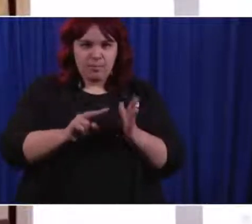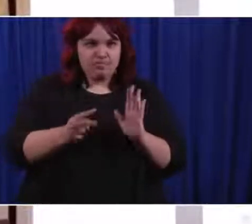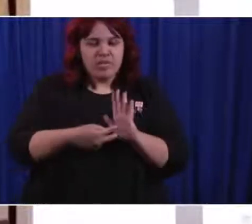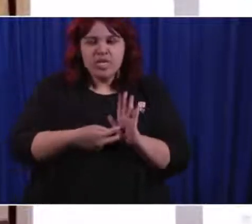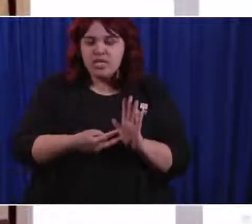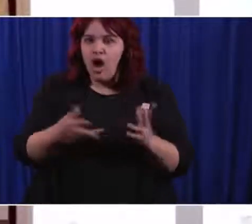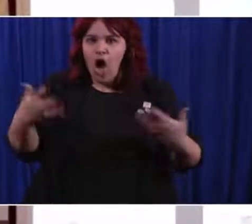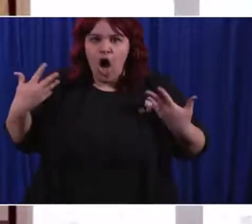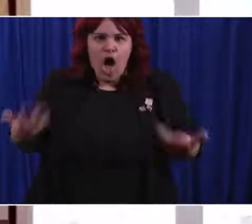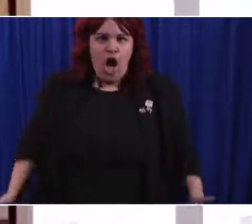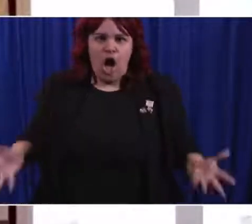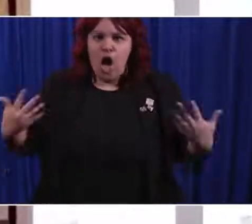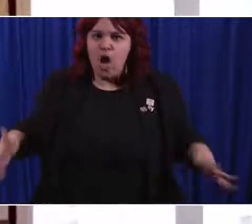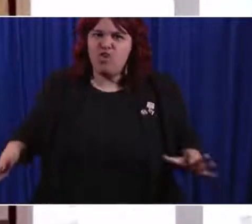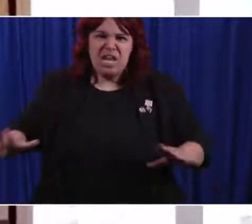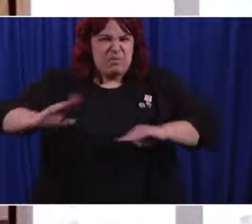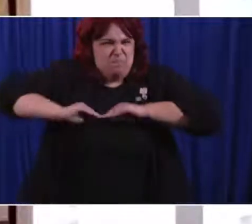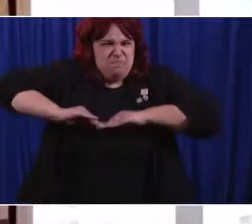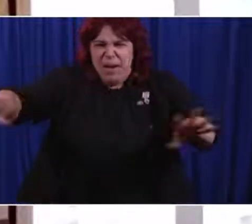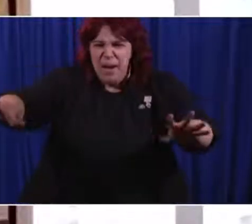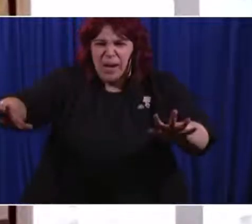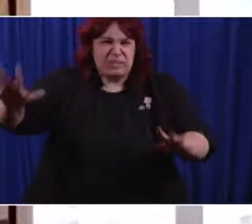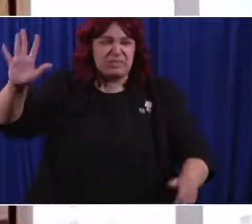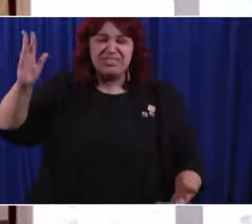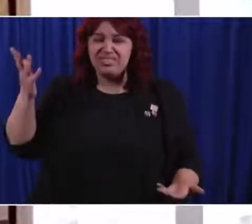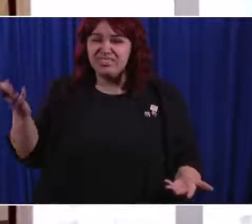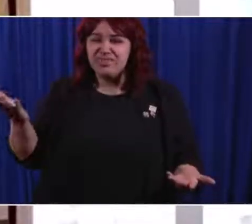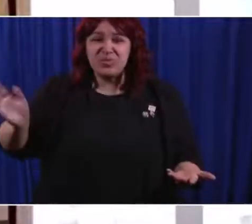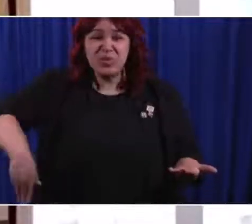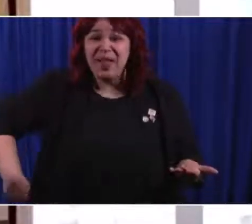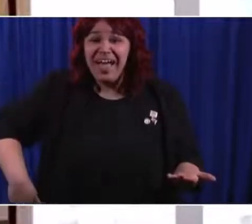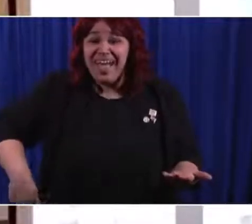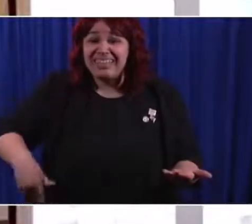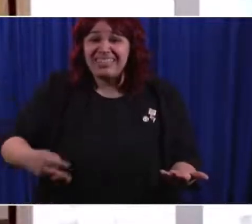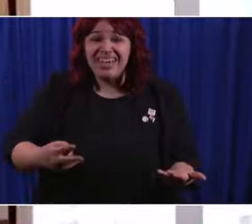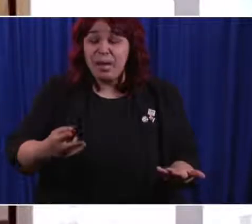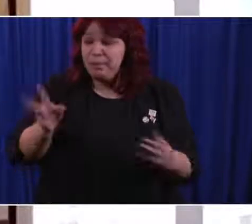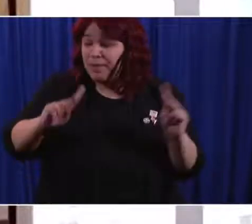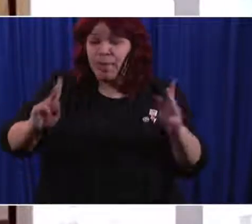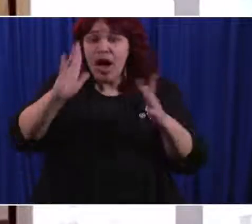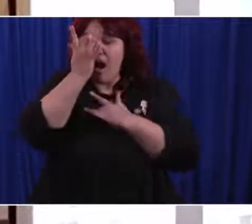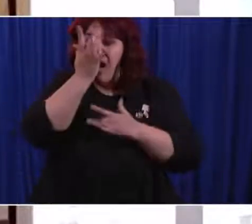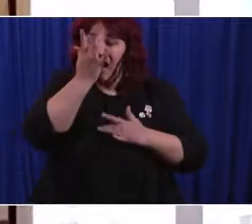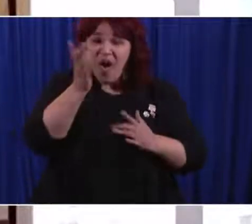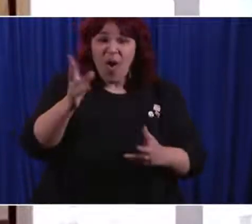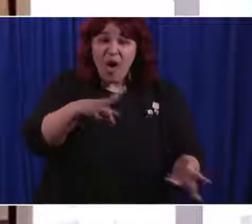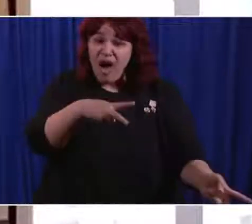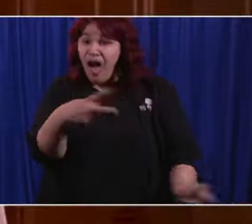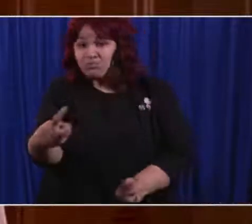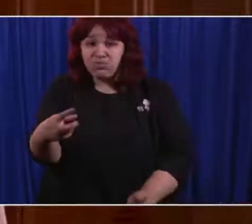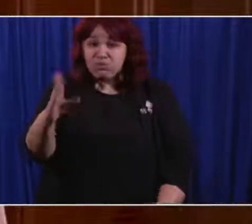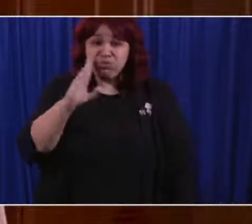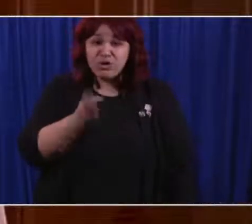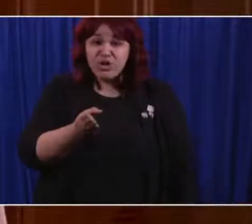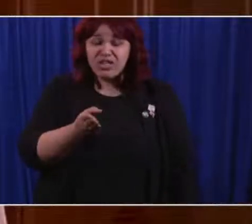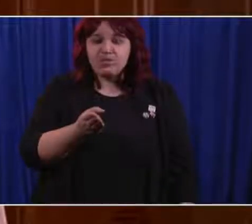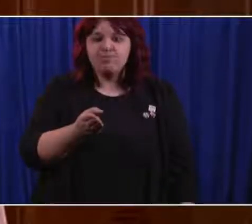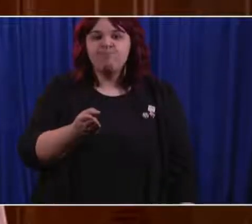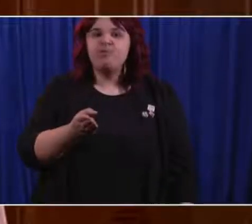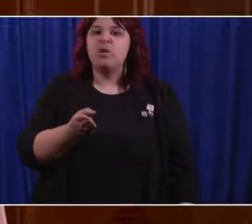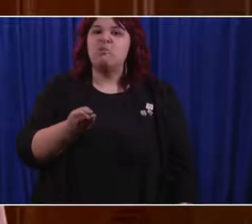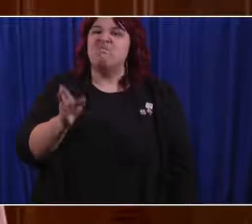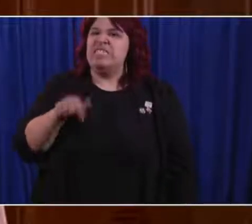illustrative case of why that bill poses a concern. Doctor, thank you for talking about the medical side of